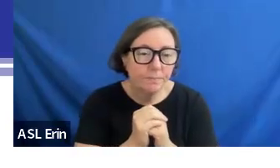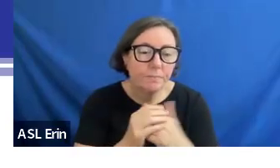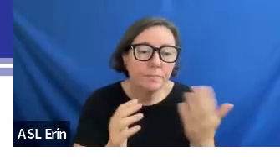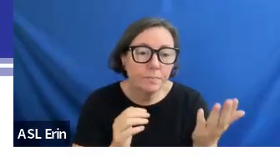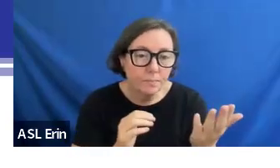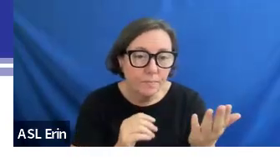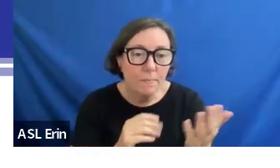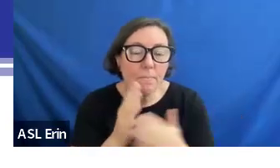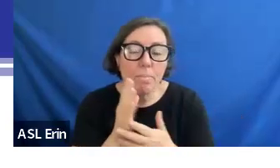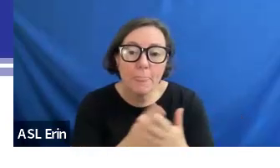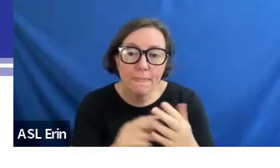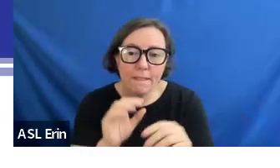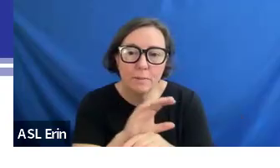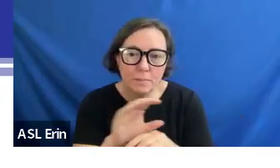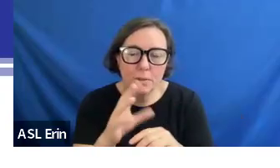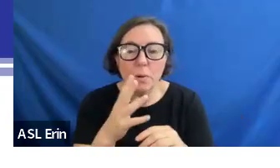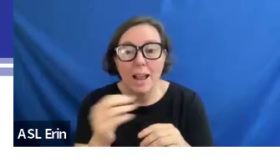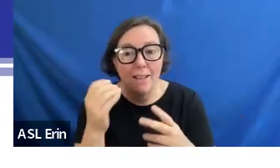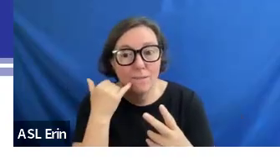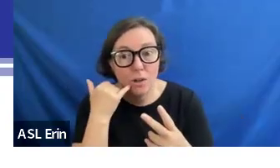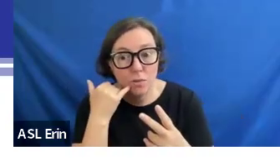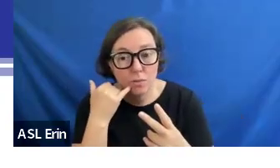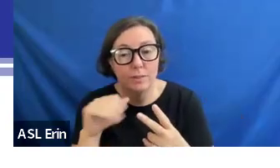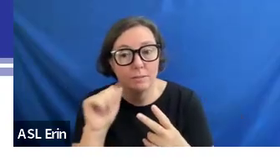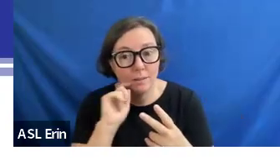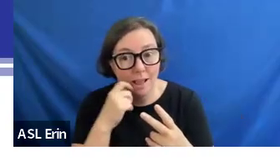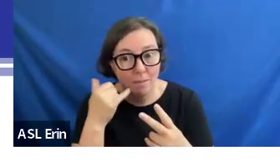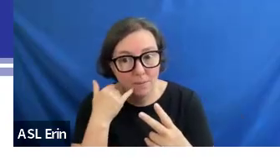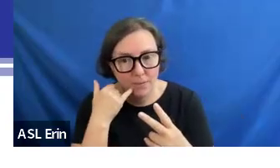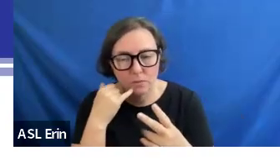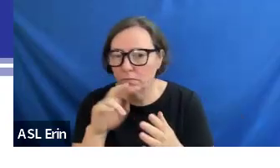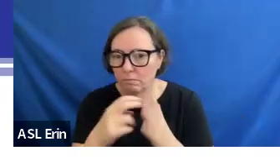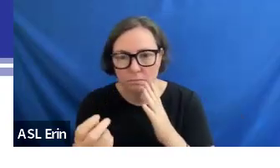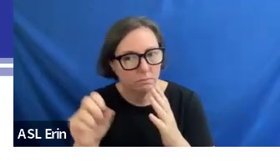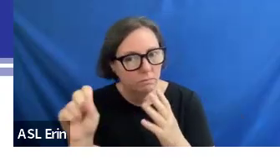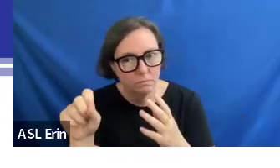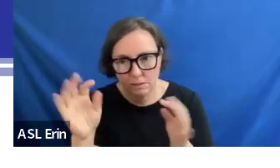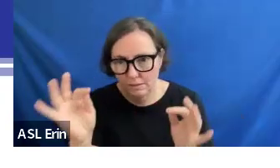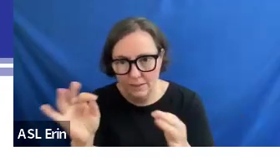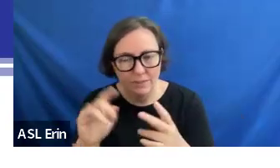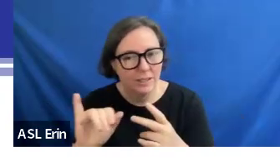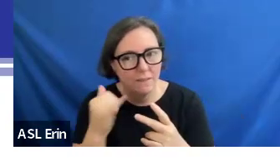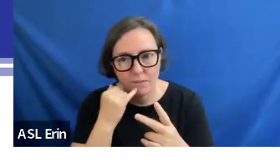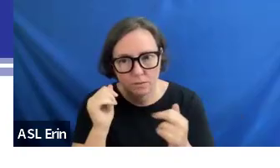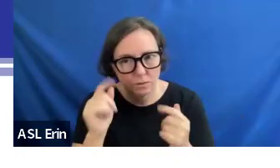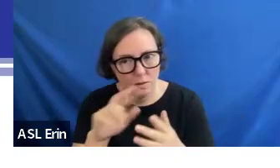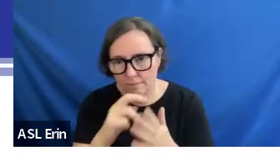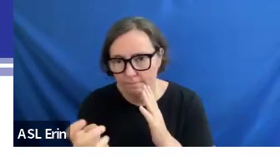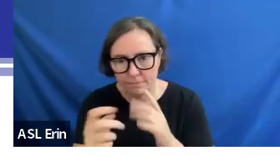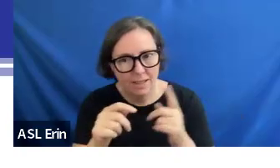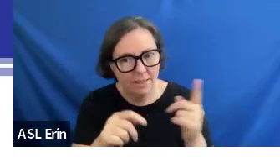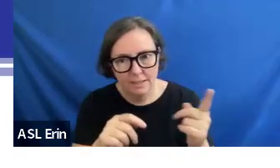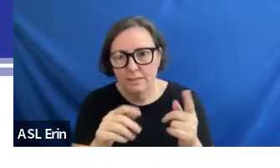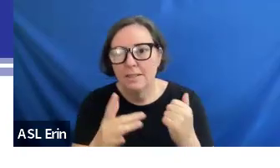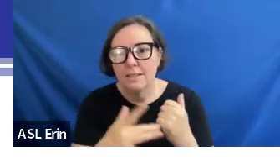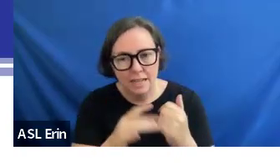Some computers and phones, Apple, totally into this, iPhones, they're all getting into this, and they have